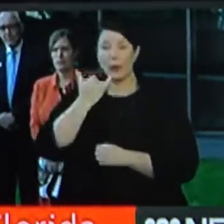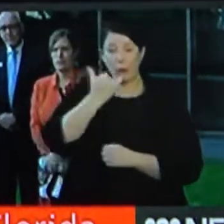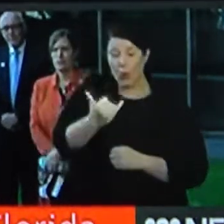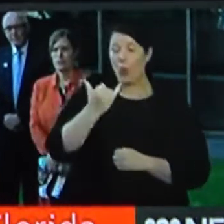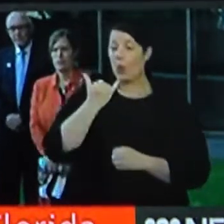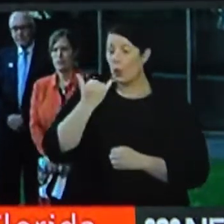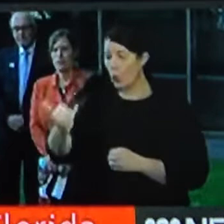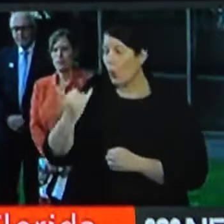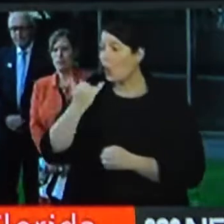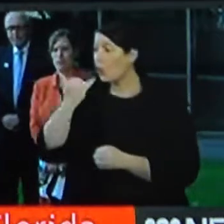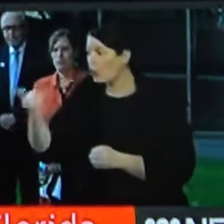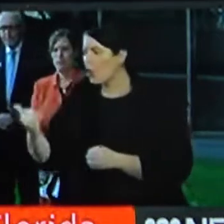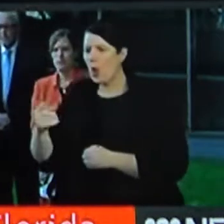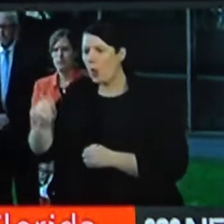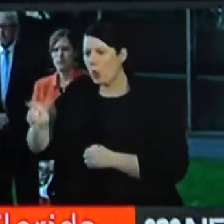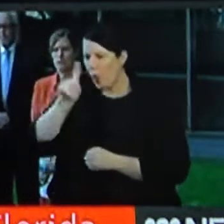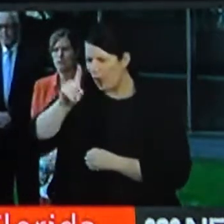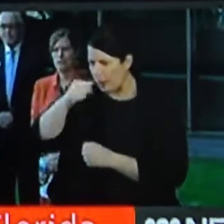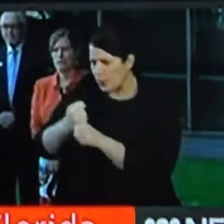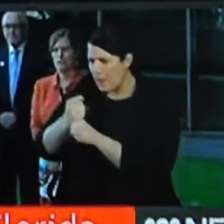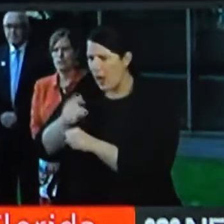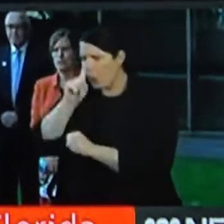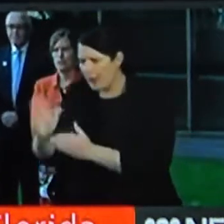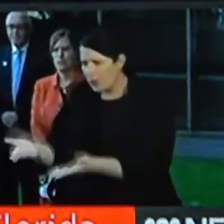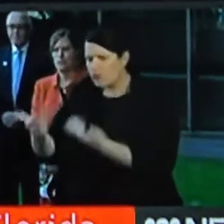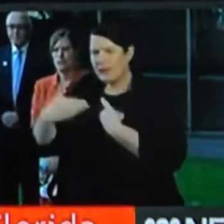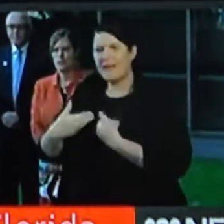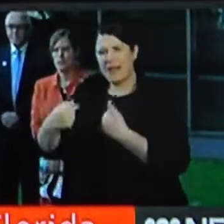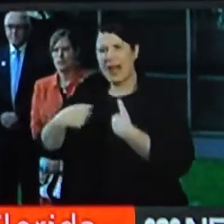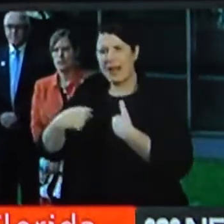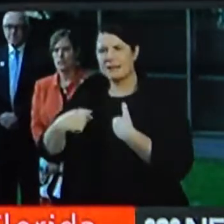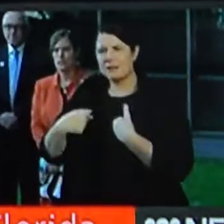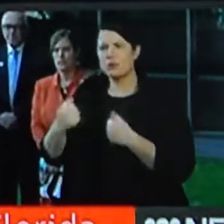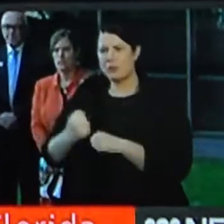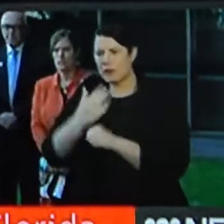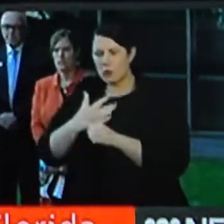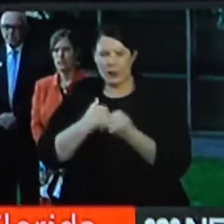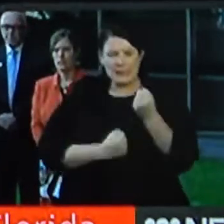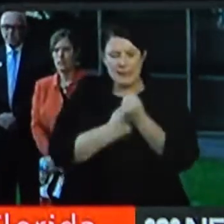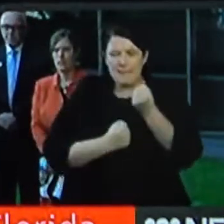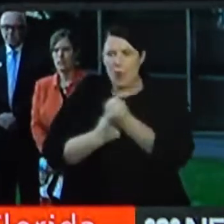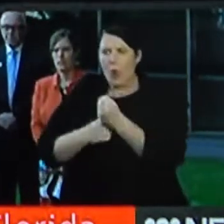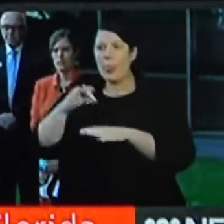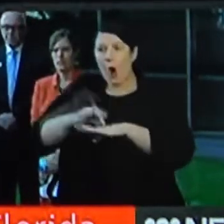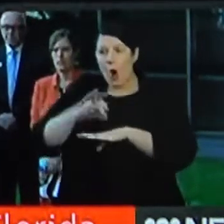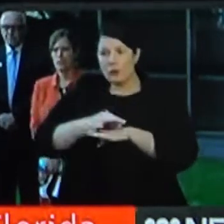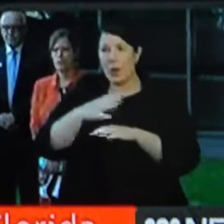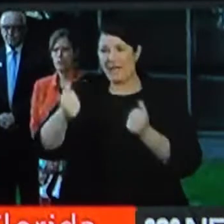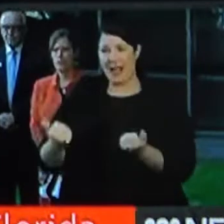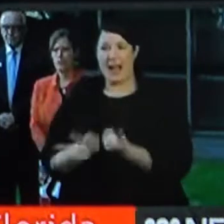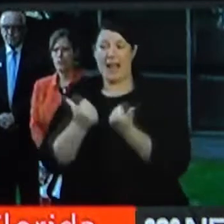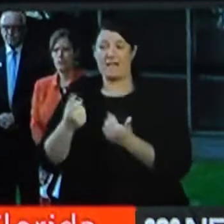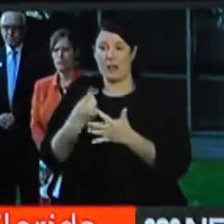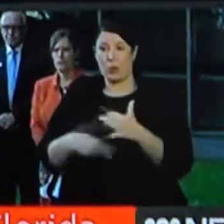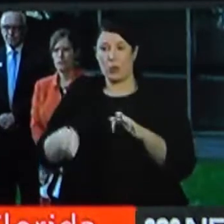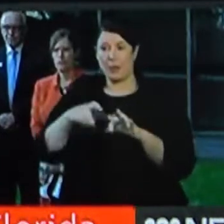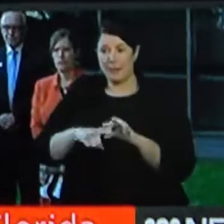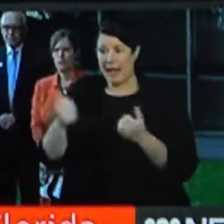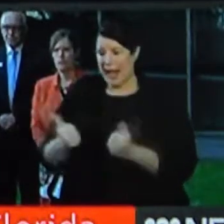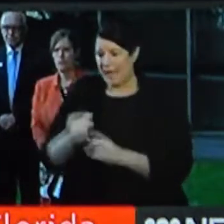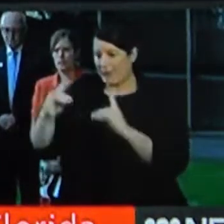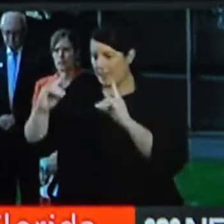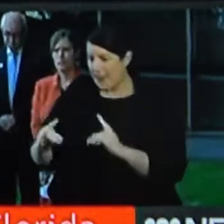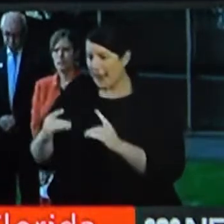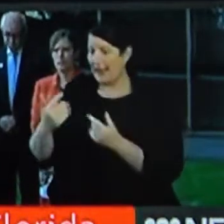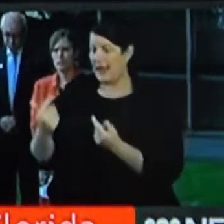get access to PPE and other medical supplies to boost up our capacity, to make sure the hospital system is prepared as much